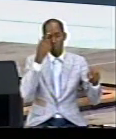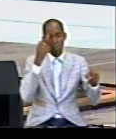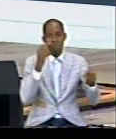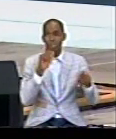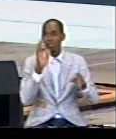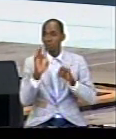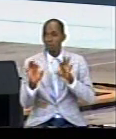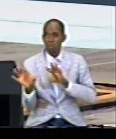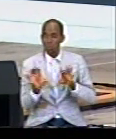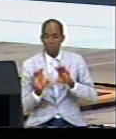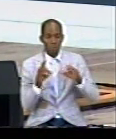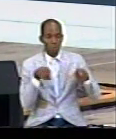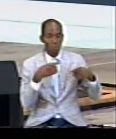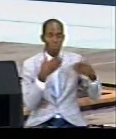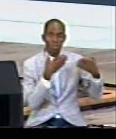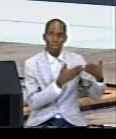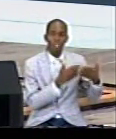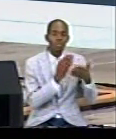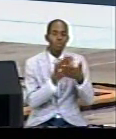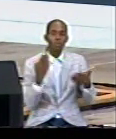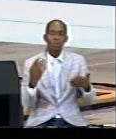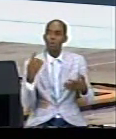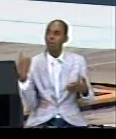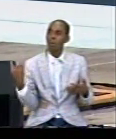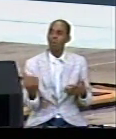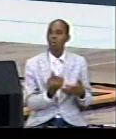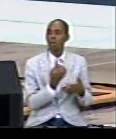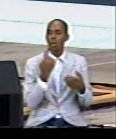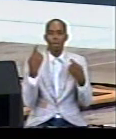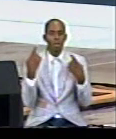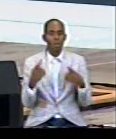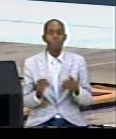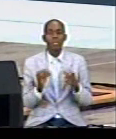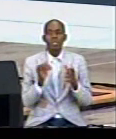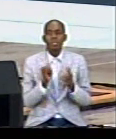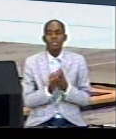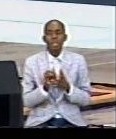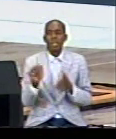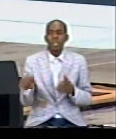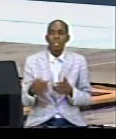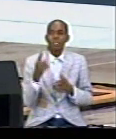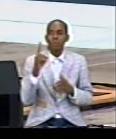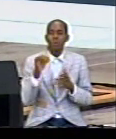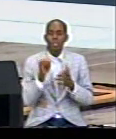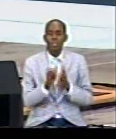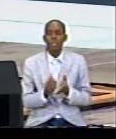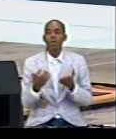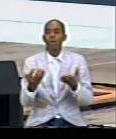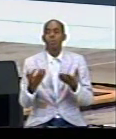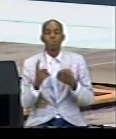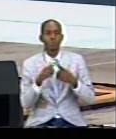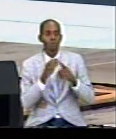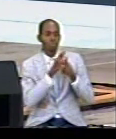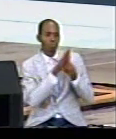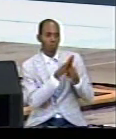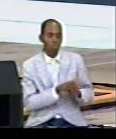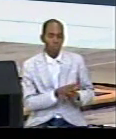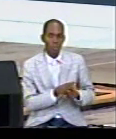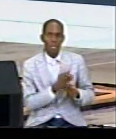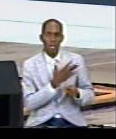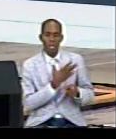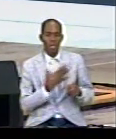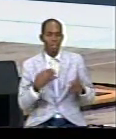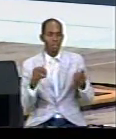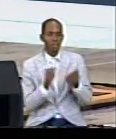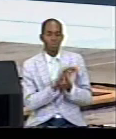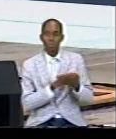happens, that those who want to oppress him, destroy him,